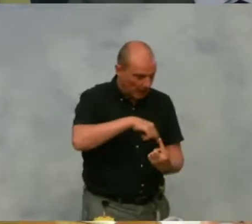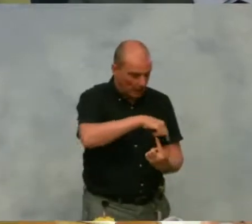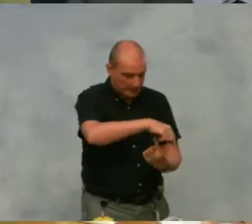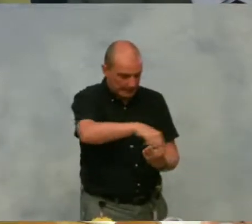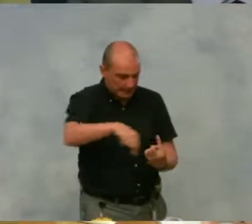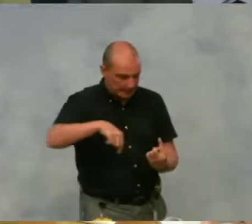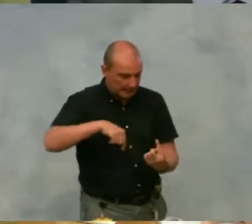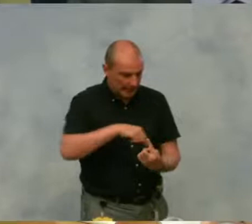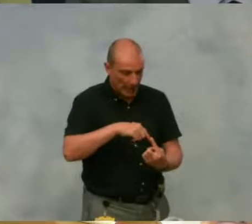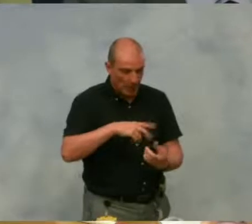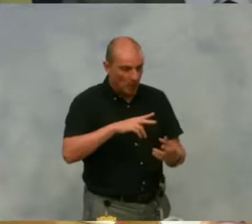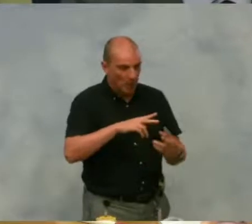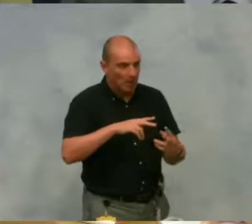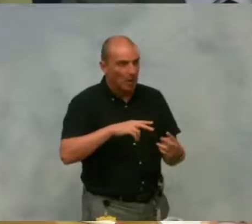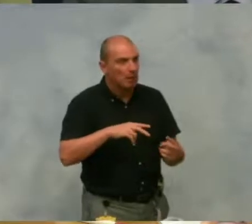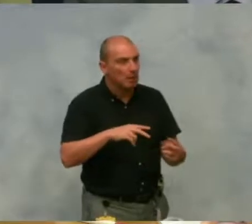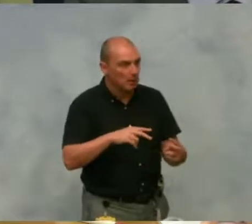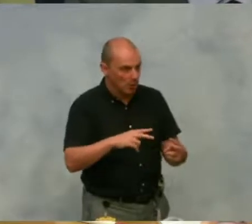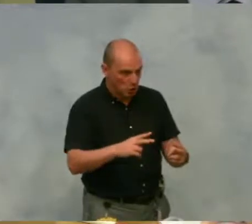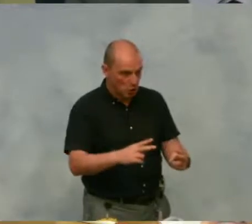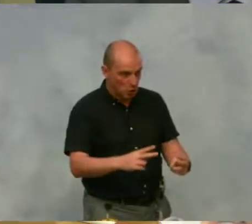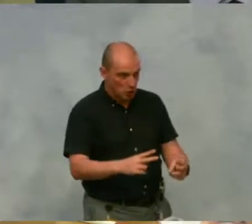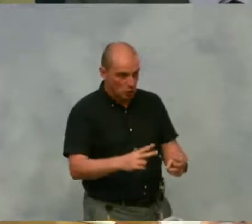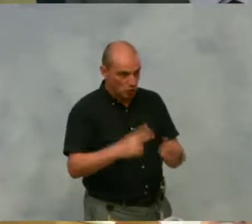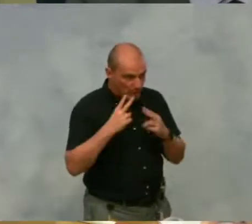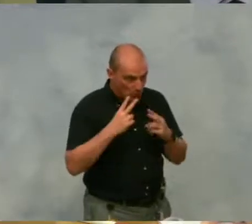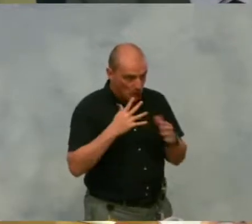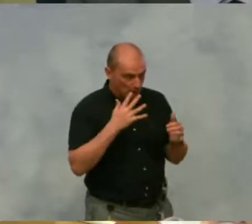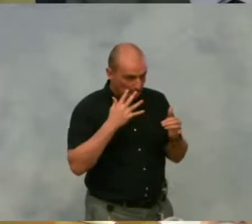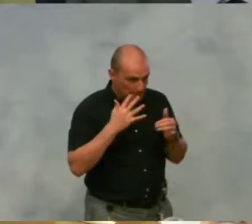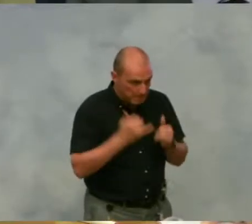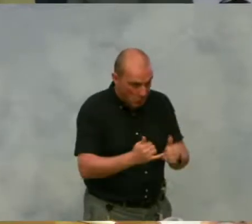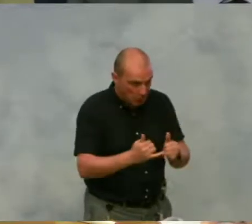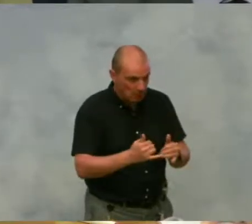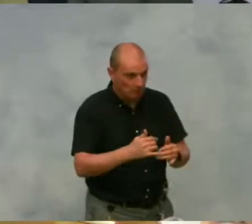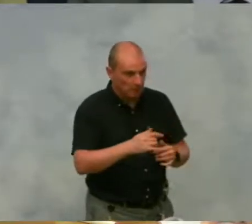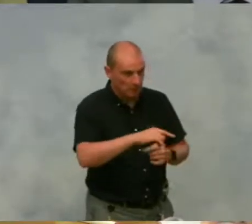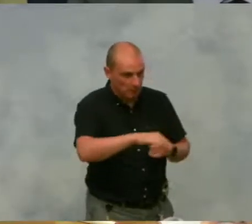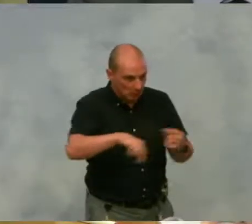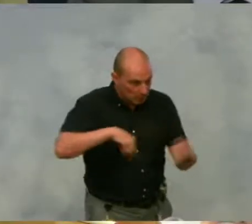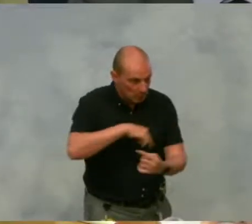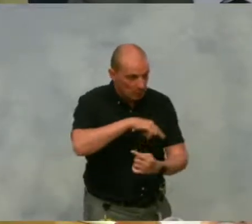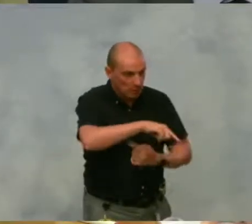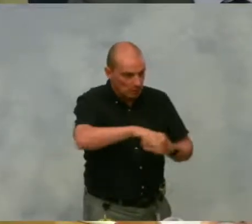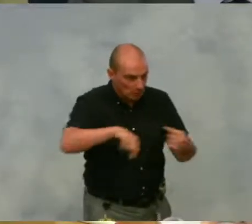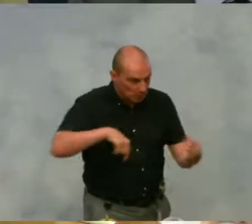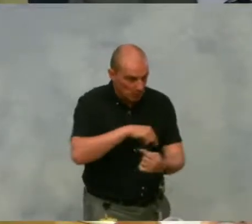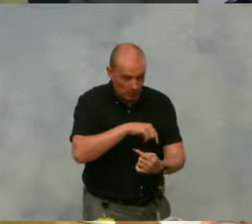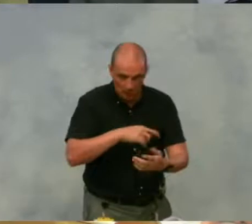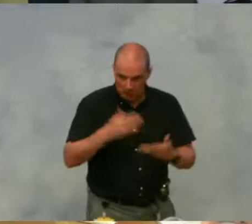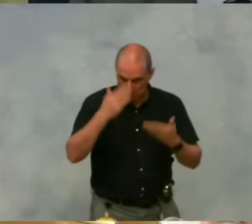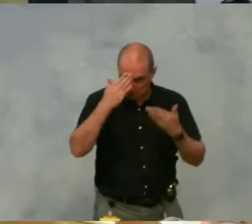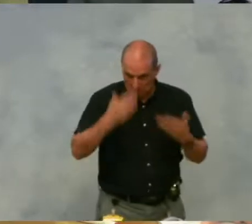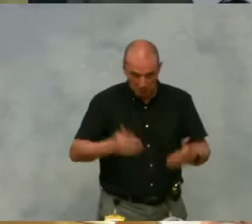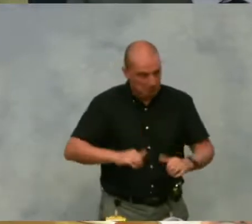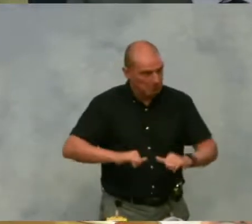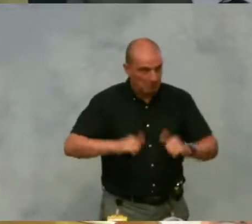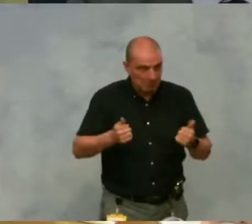of fitness for purpose is really working. Okay, I mean, I'm